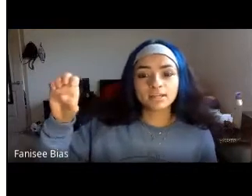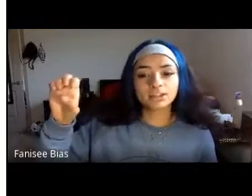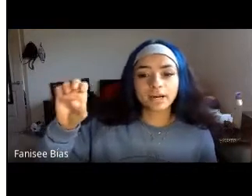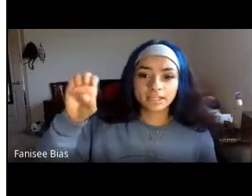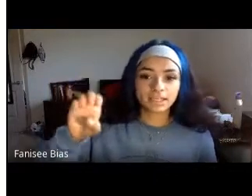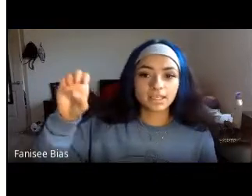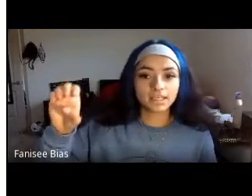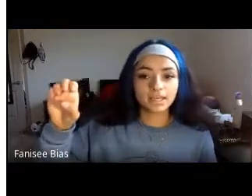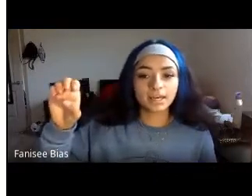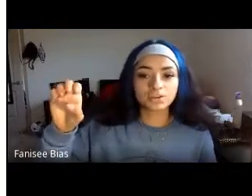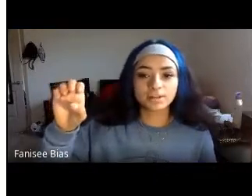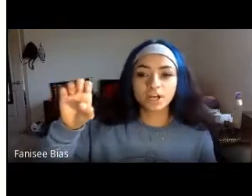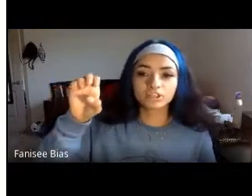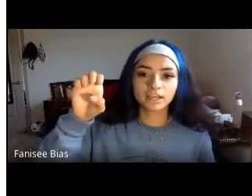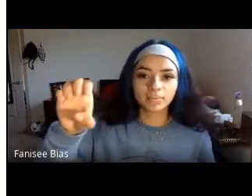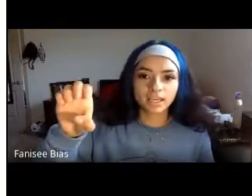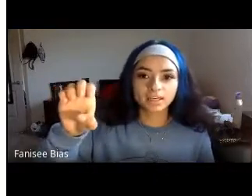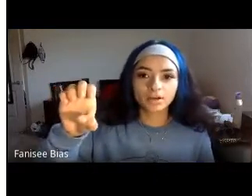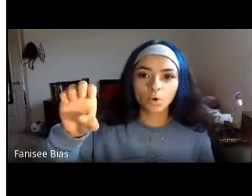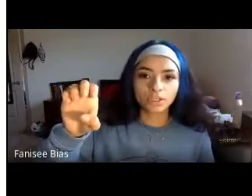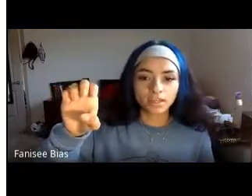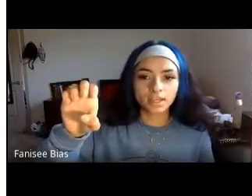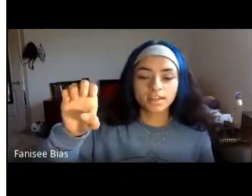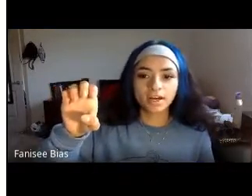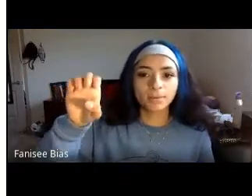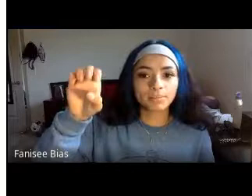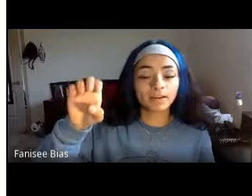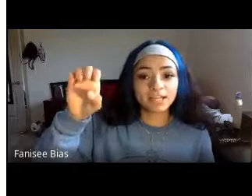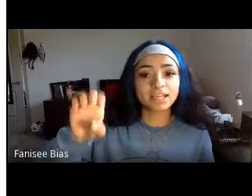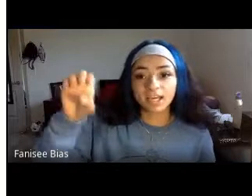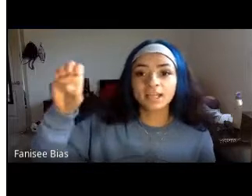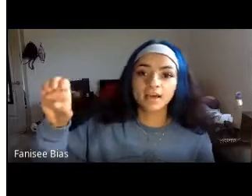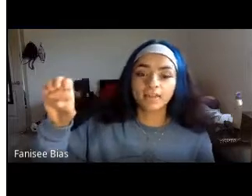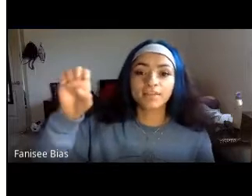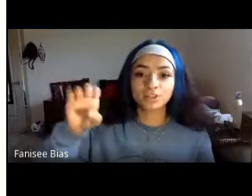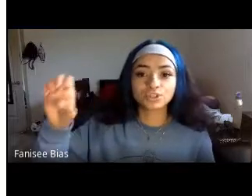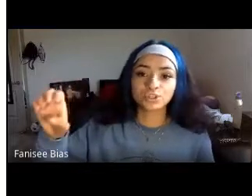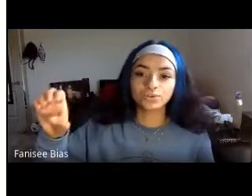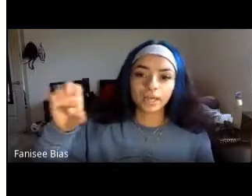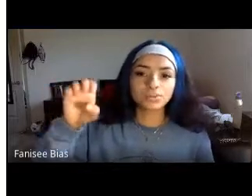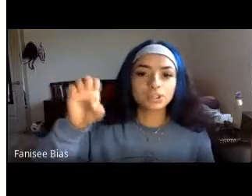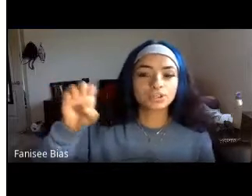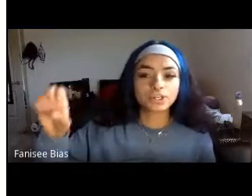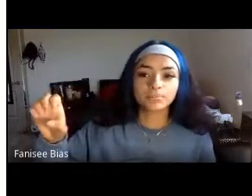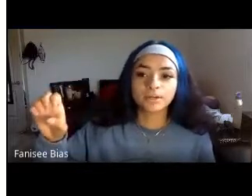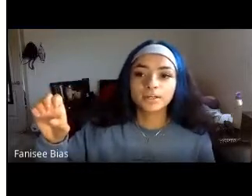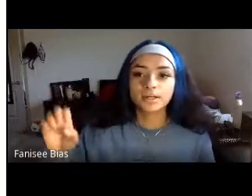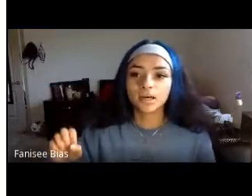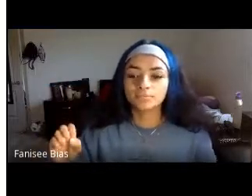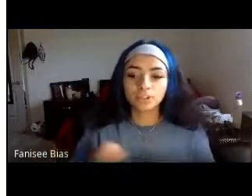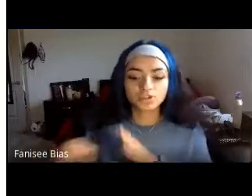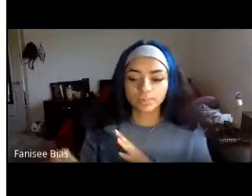bounce it. So I did E. So it's not just like I'm like holding the E there, but I'm kind of indicating that like there's two, like I'm doing two